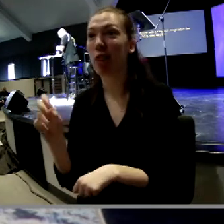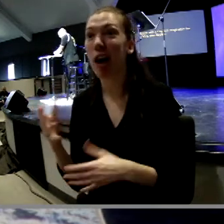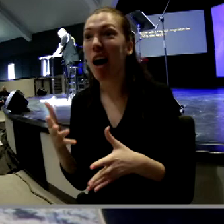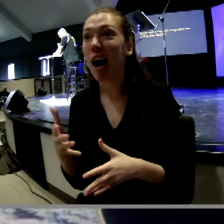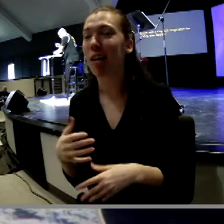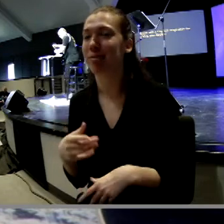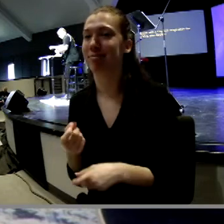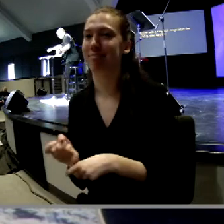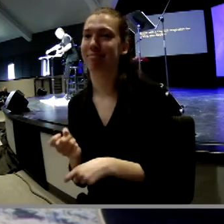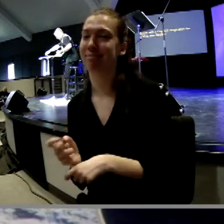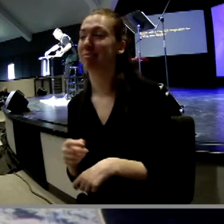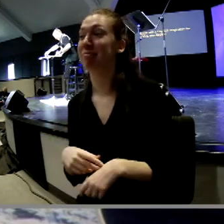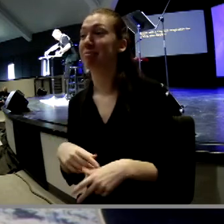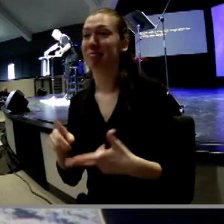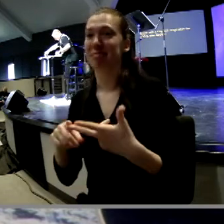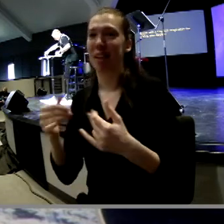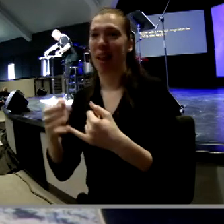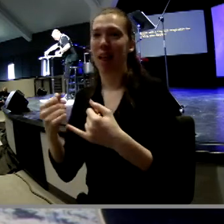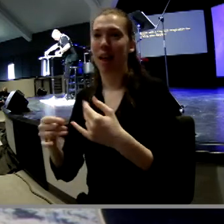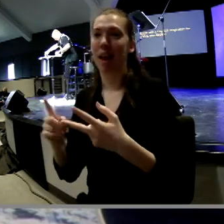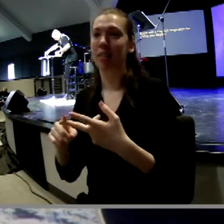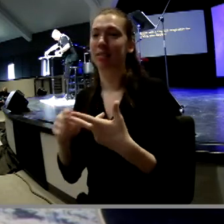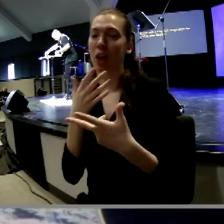Last primary color.